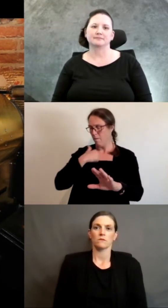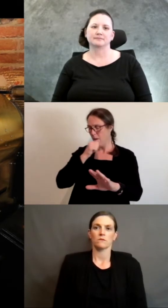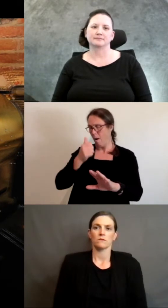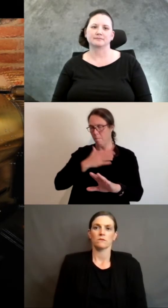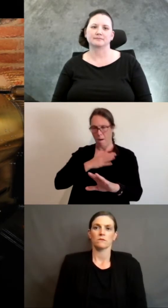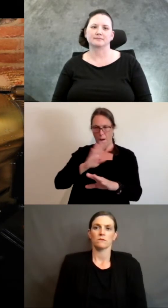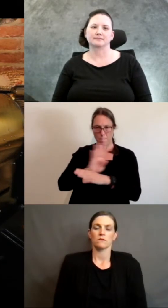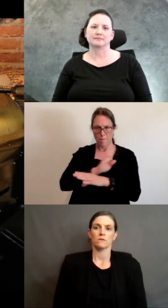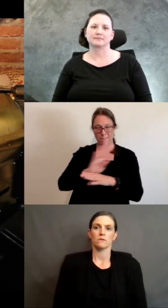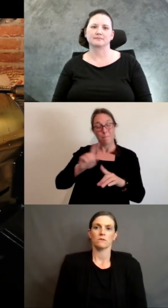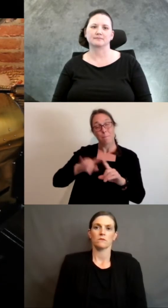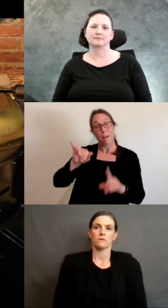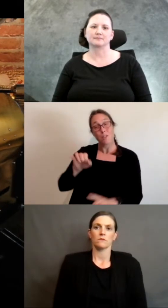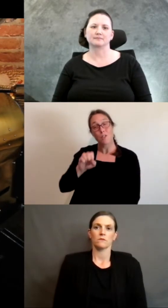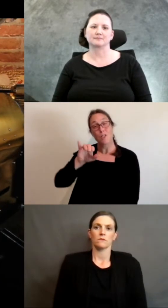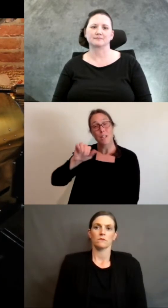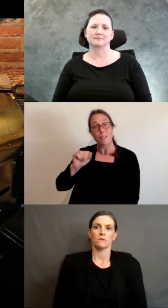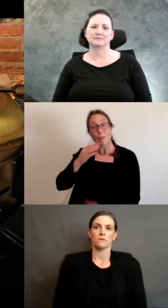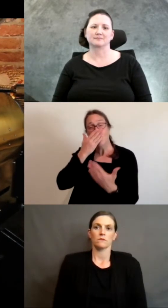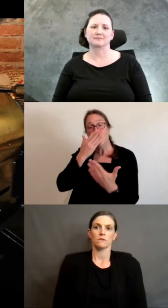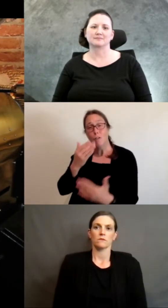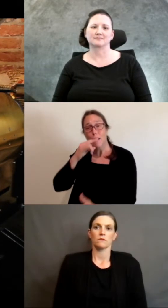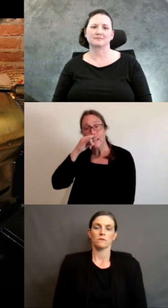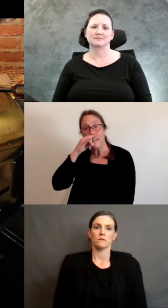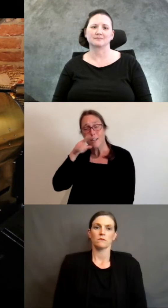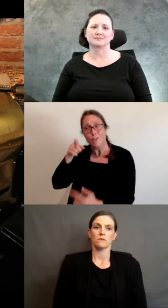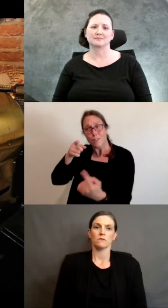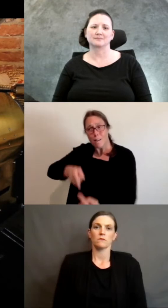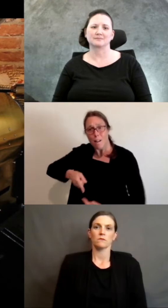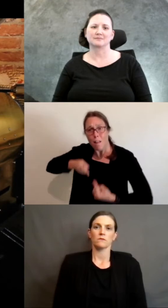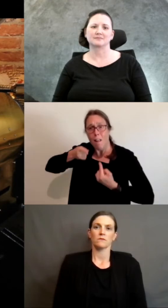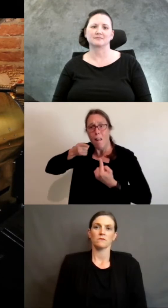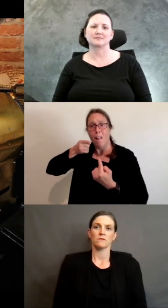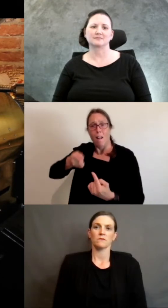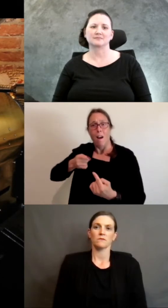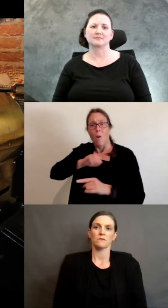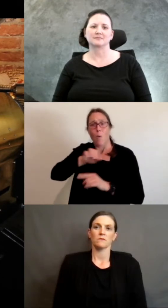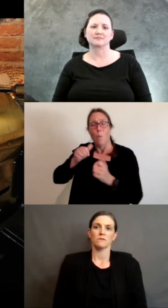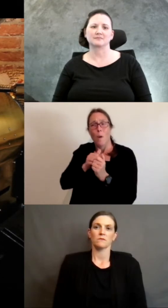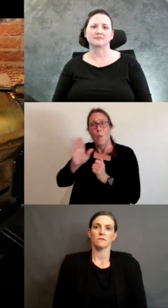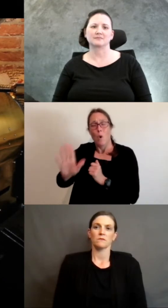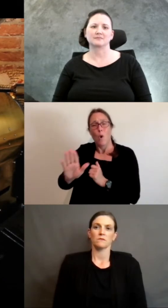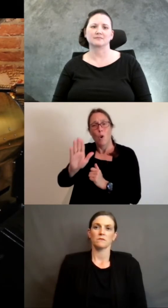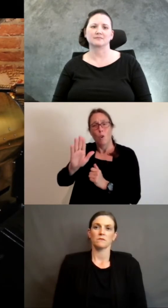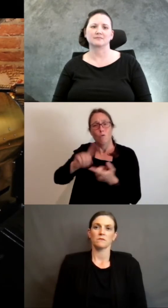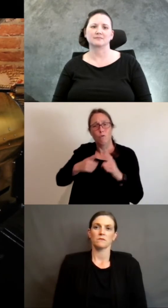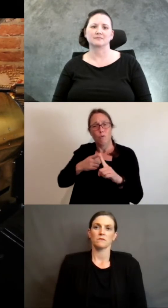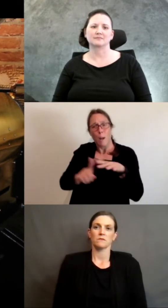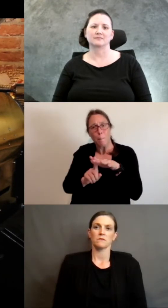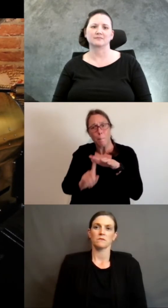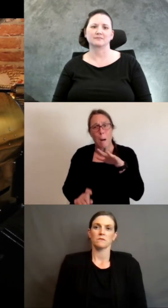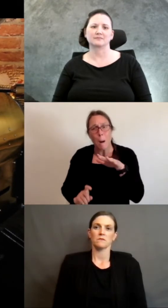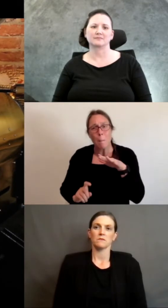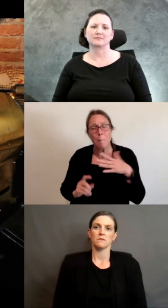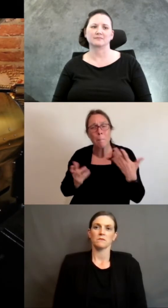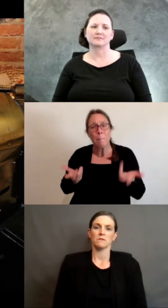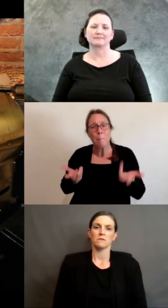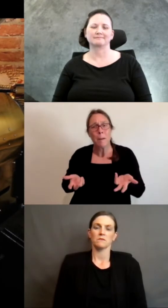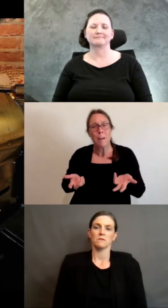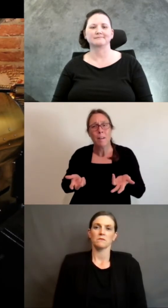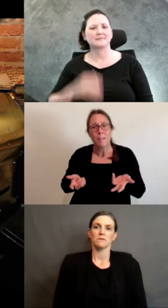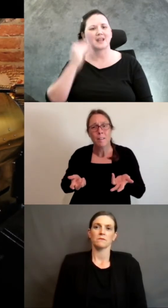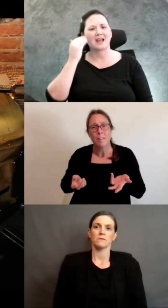good kid. She's just going through a lot and dealing with Leah's disappearance. I know, I